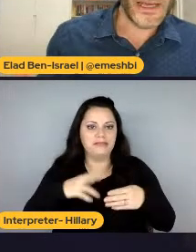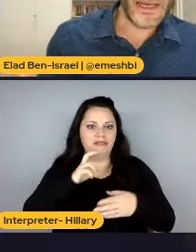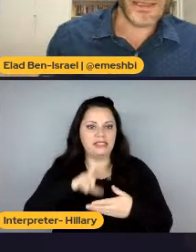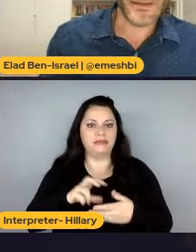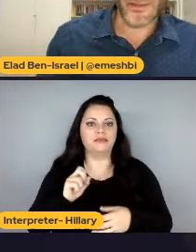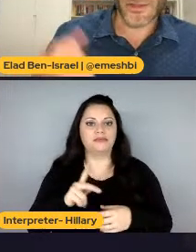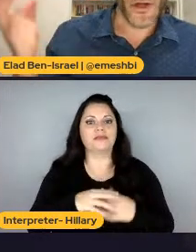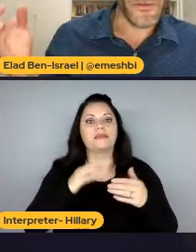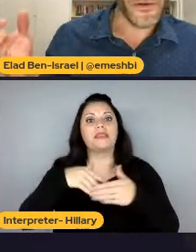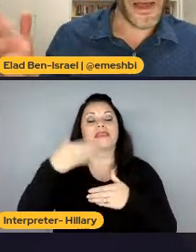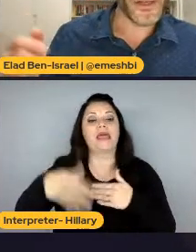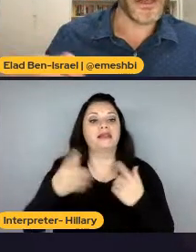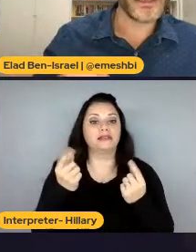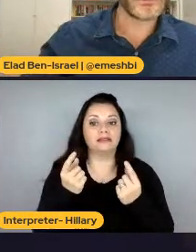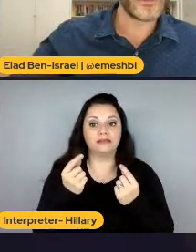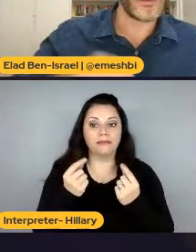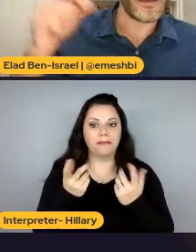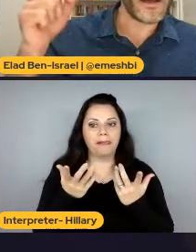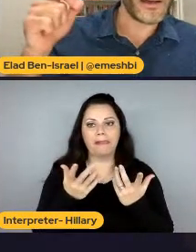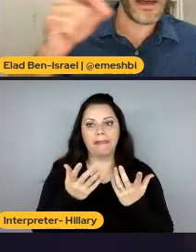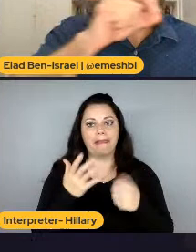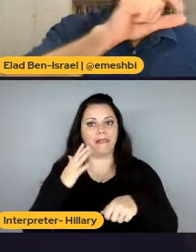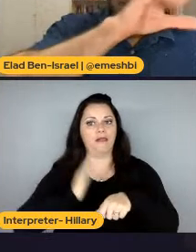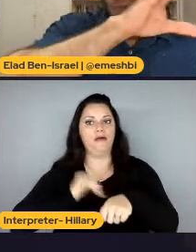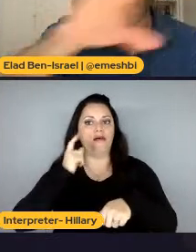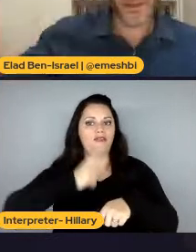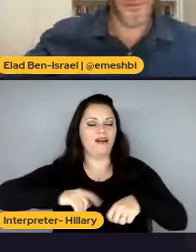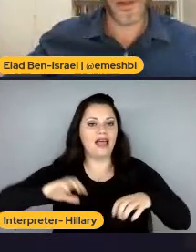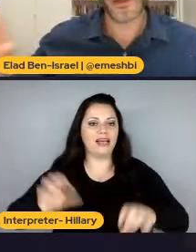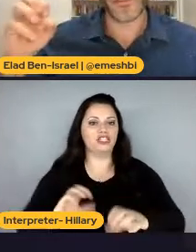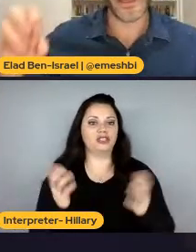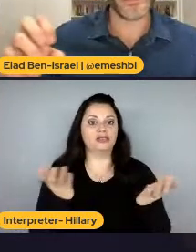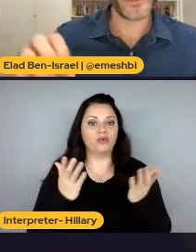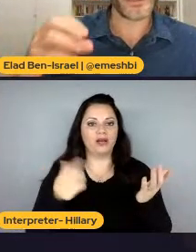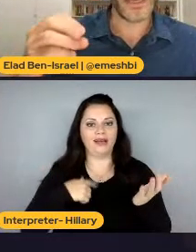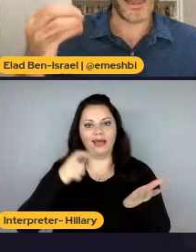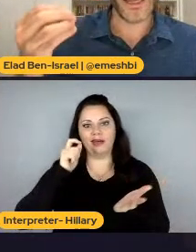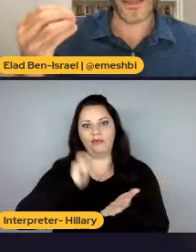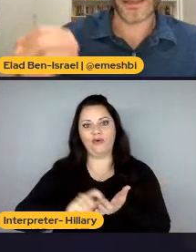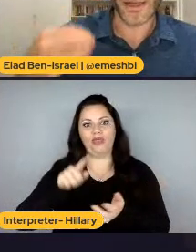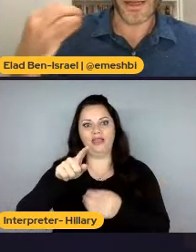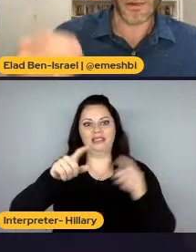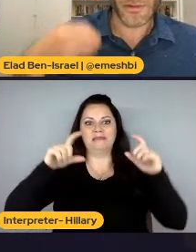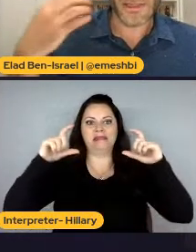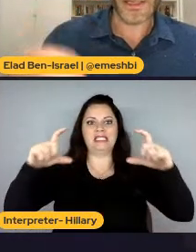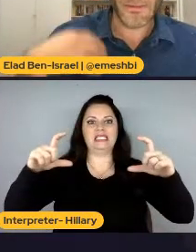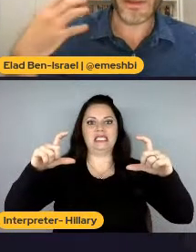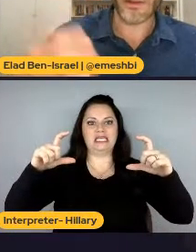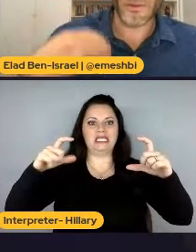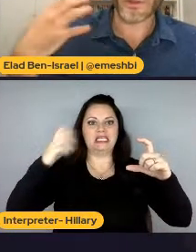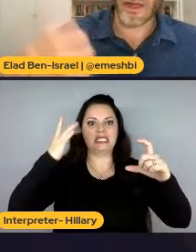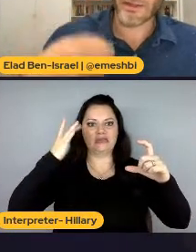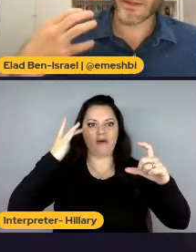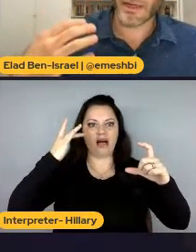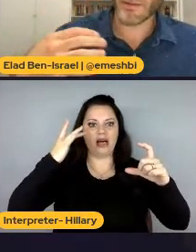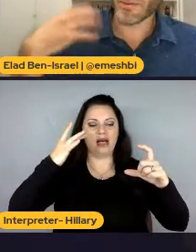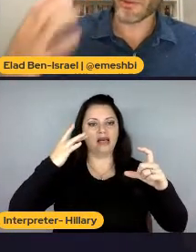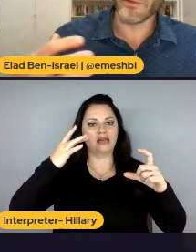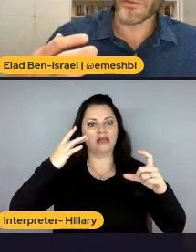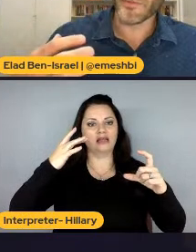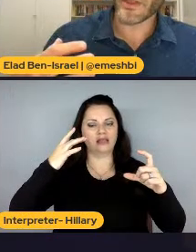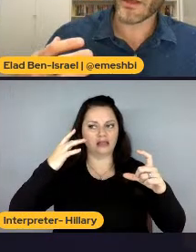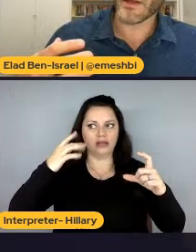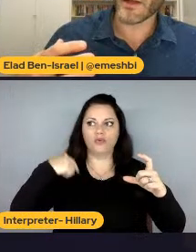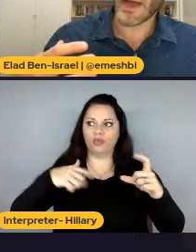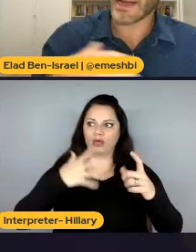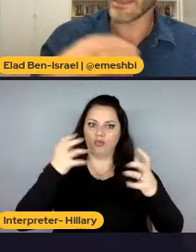steps, I guess, just call for action is, I wrote this really big because I think that, this is something that we're trying to